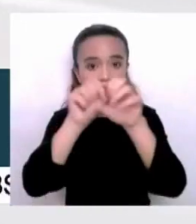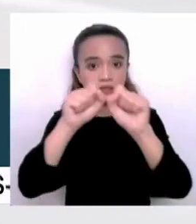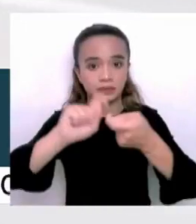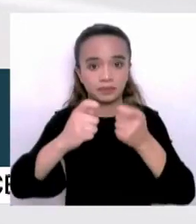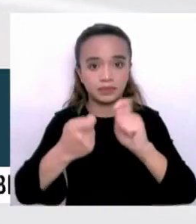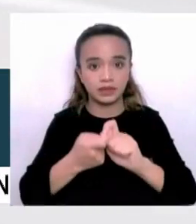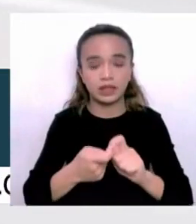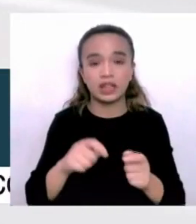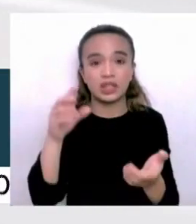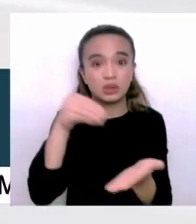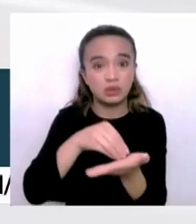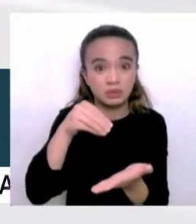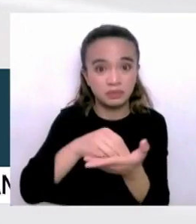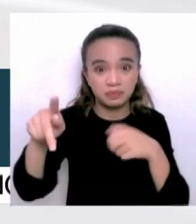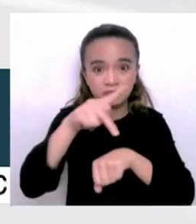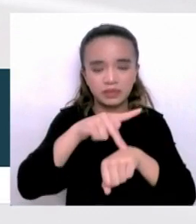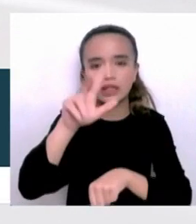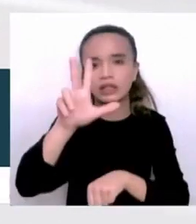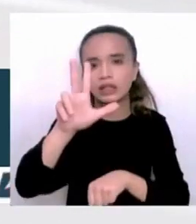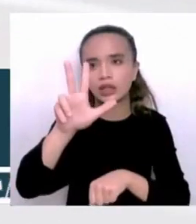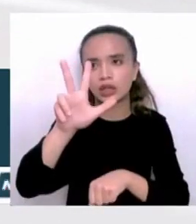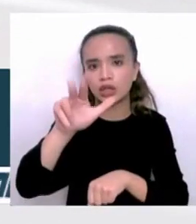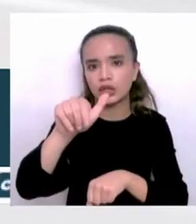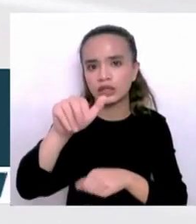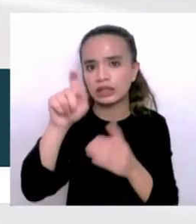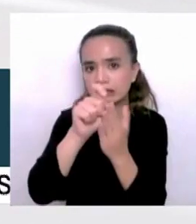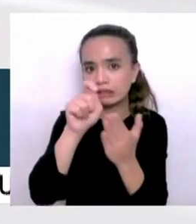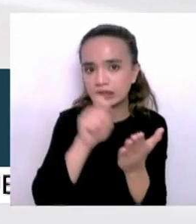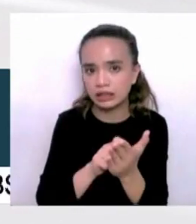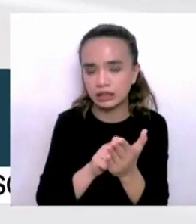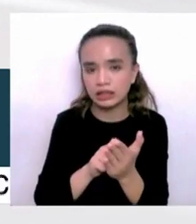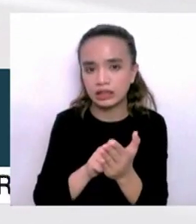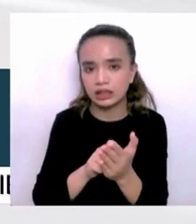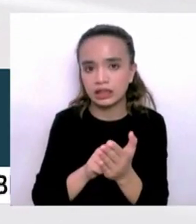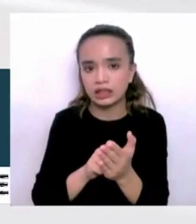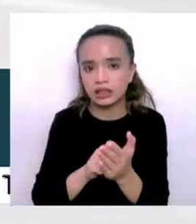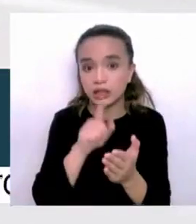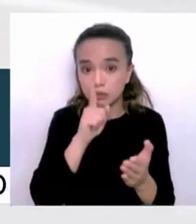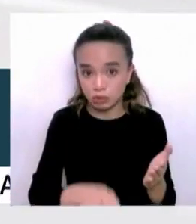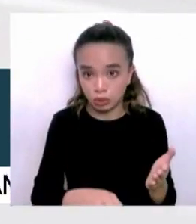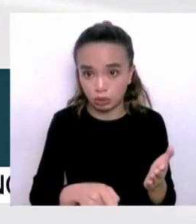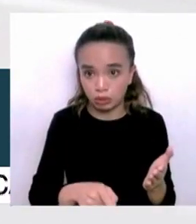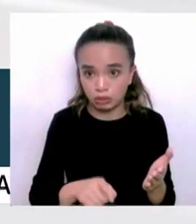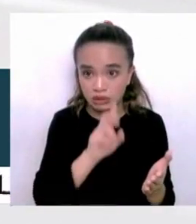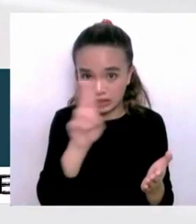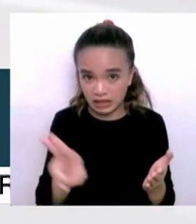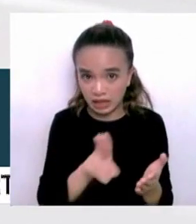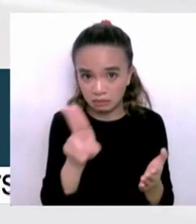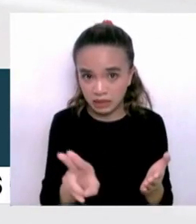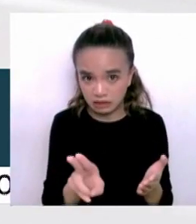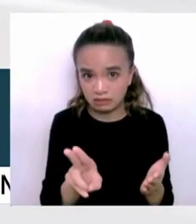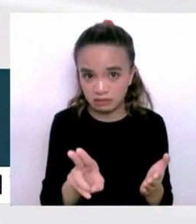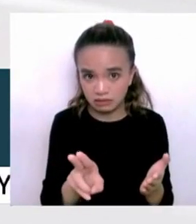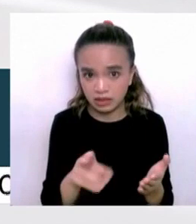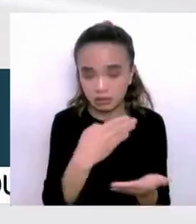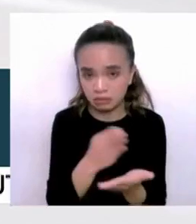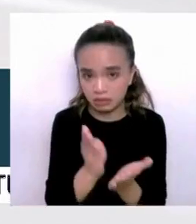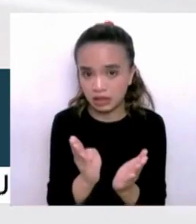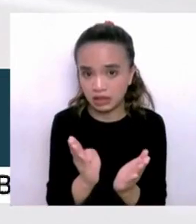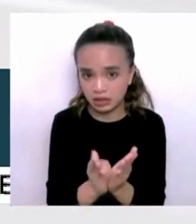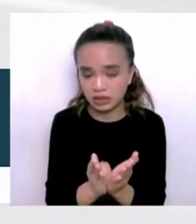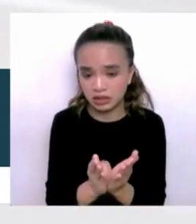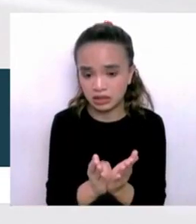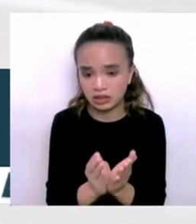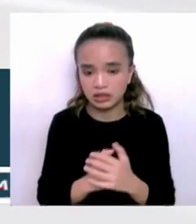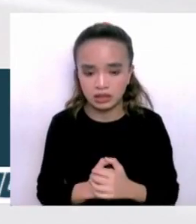13 trillion pesos. Do you think the funds that were borrowed were used wisely? No. Many of